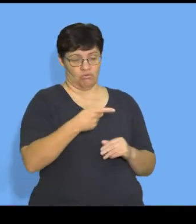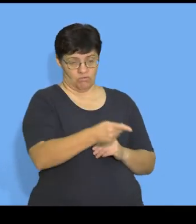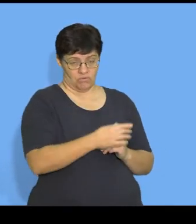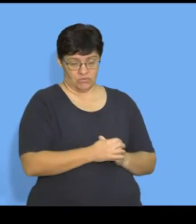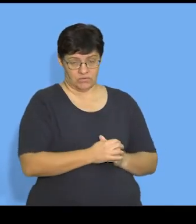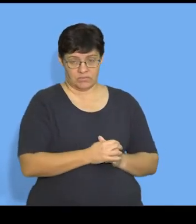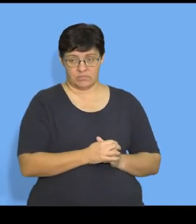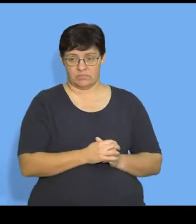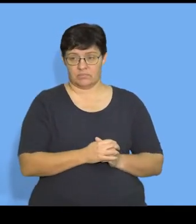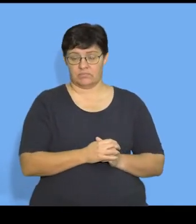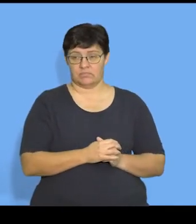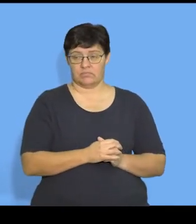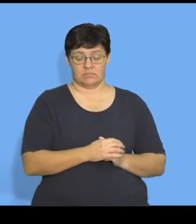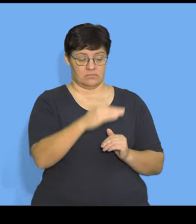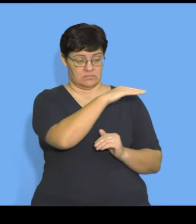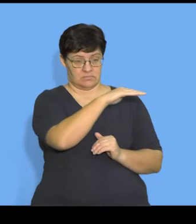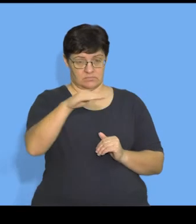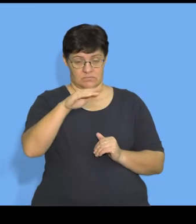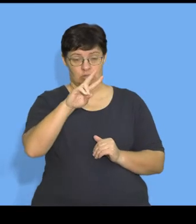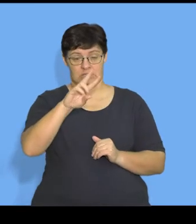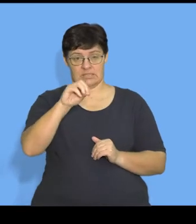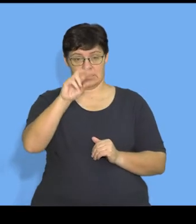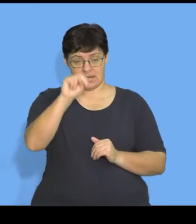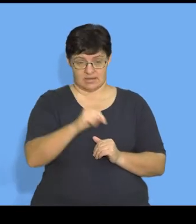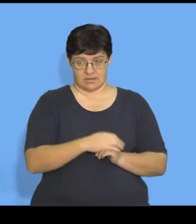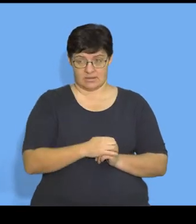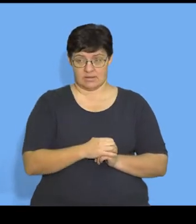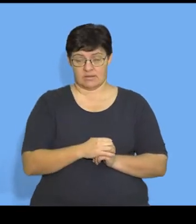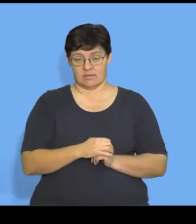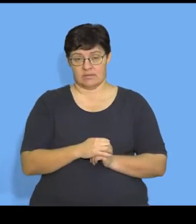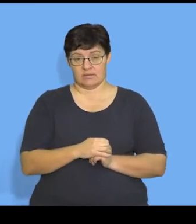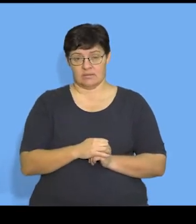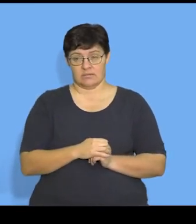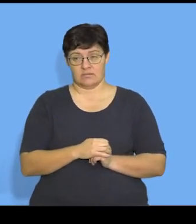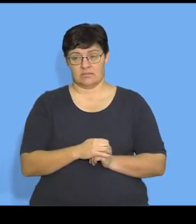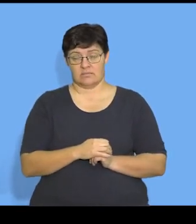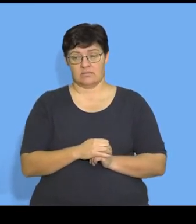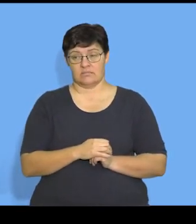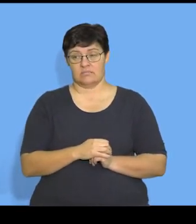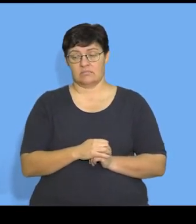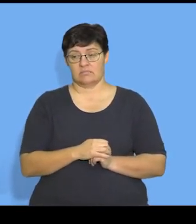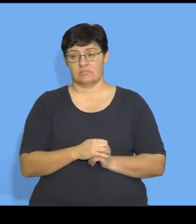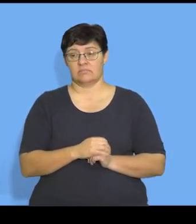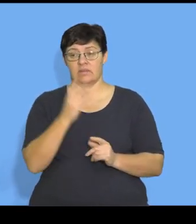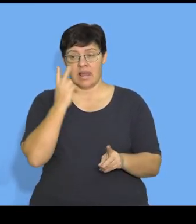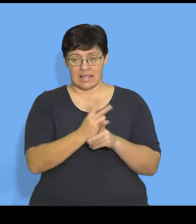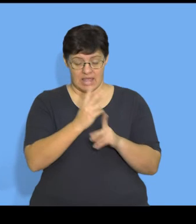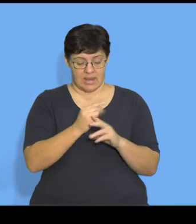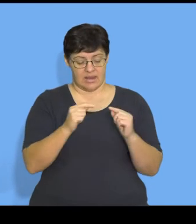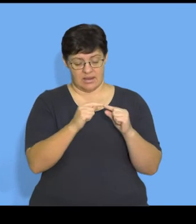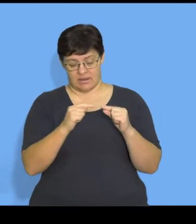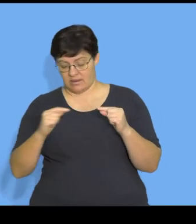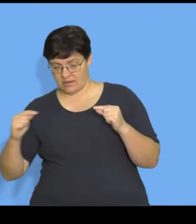draw an accurate line of 20 newtons, which is going in that direction. Then I draw another